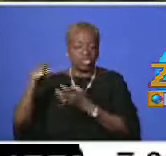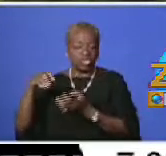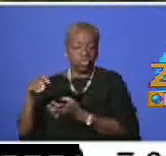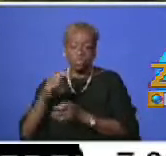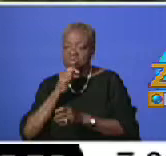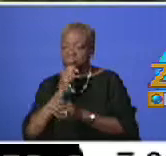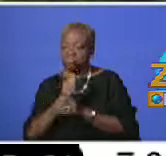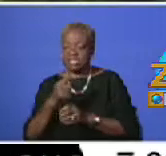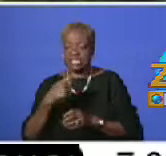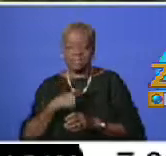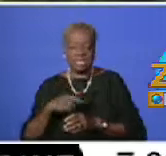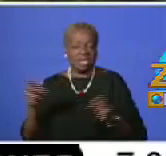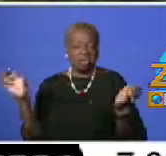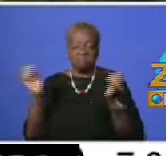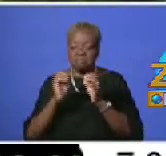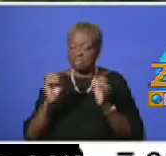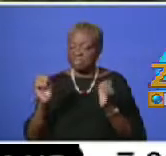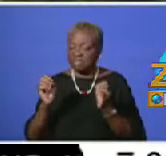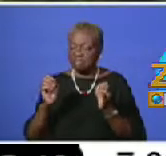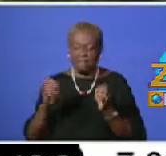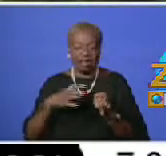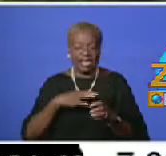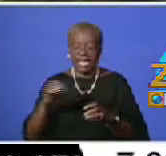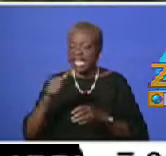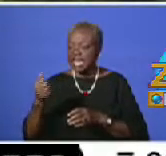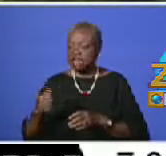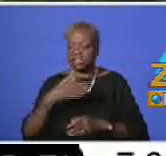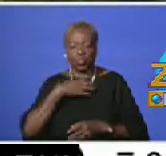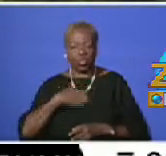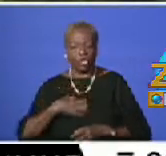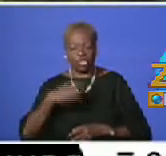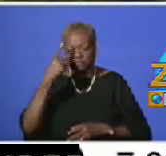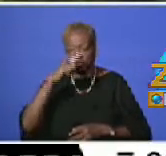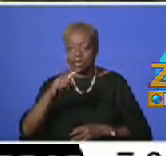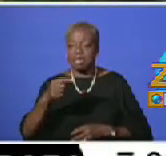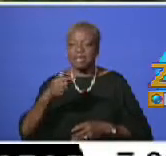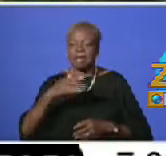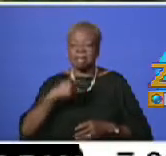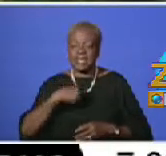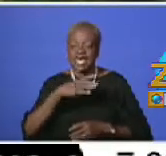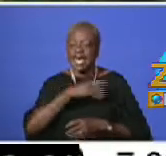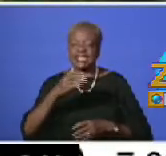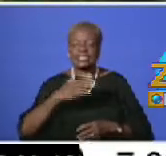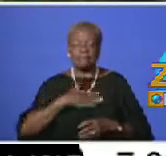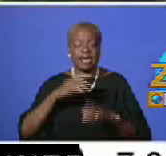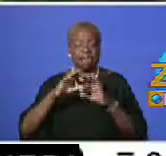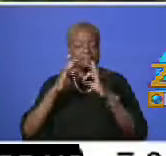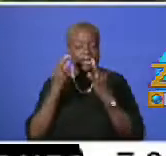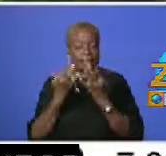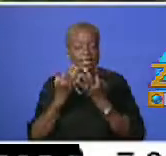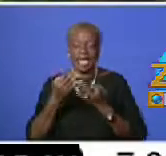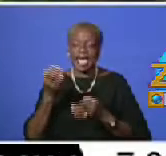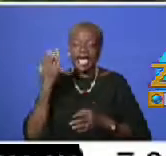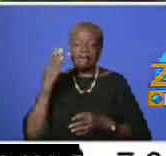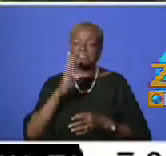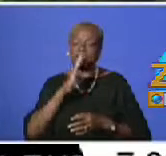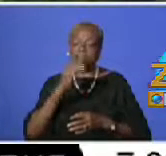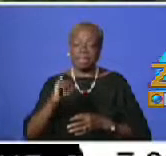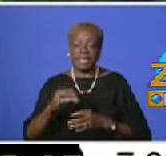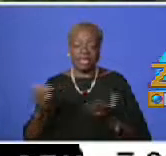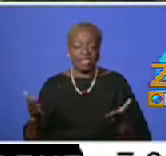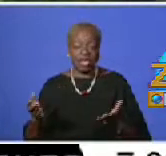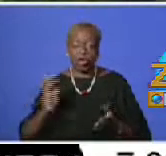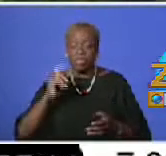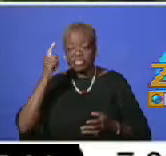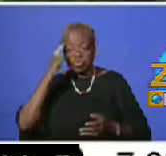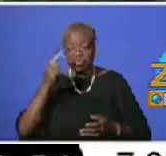Trust me, nothing that any of us ever wished for. Me and my family, after being there, thought we were well